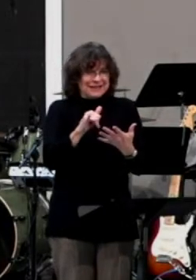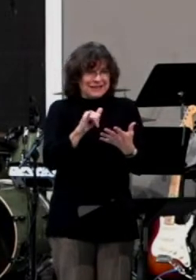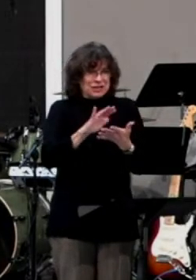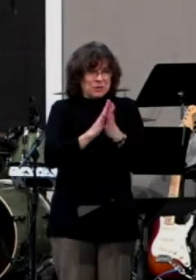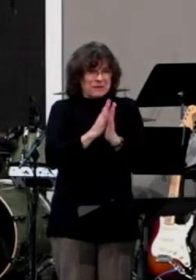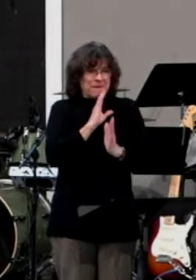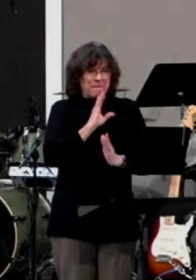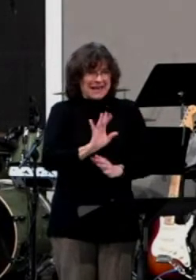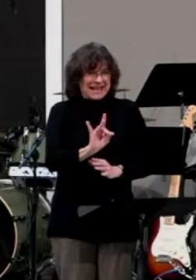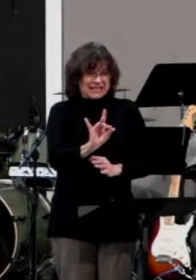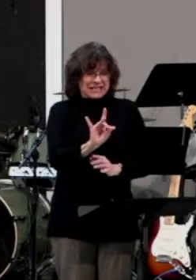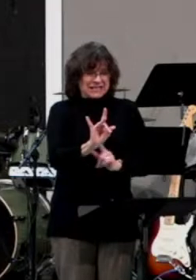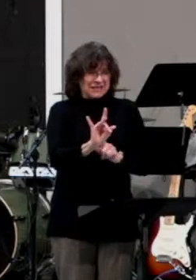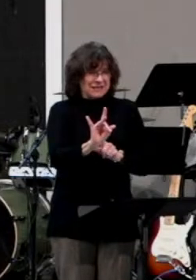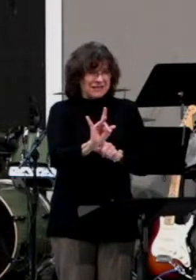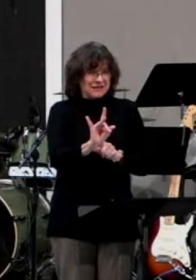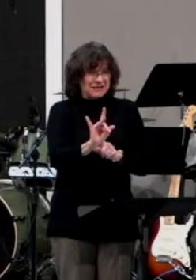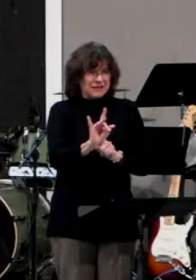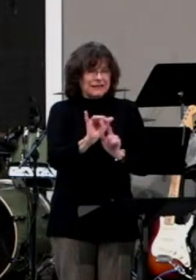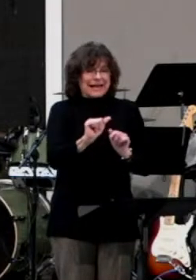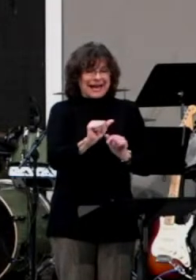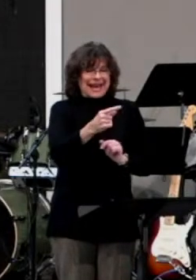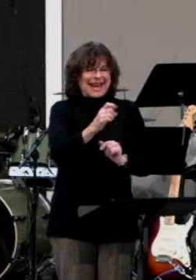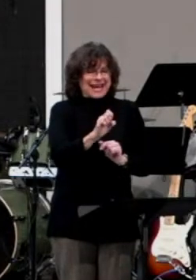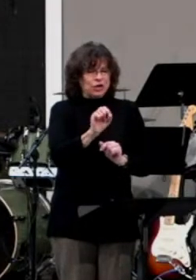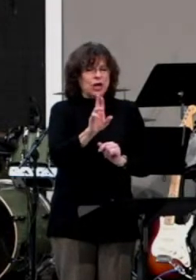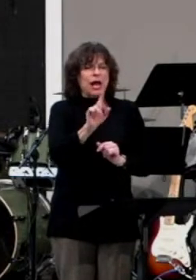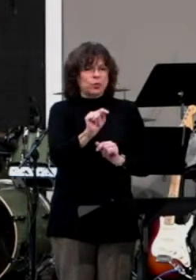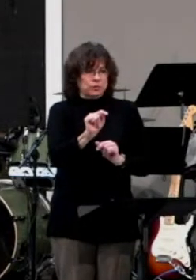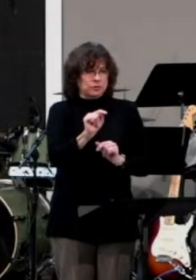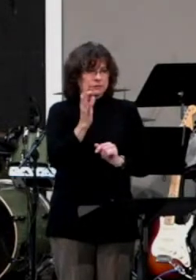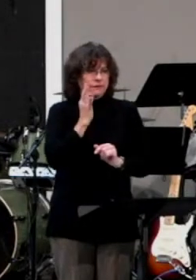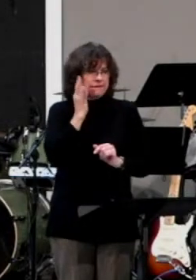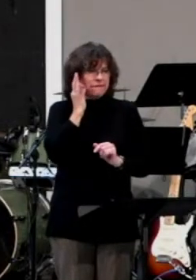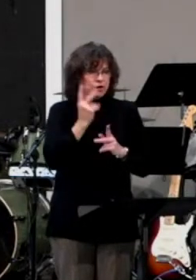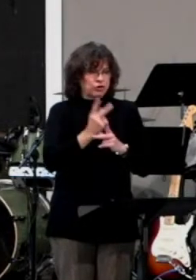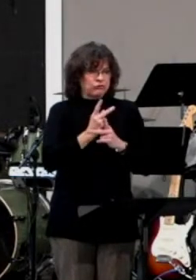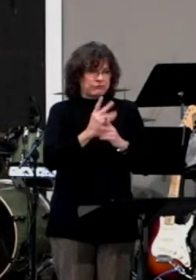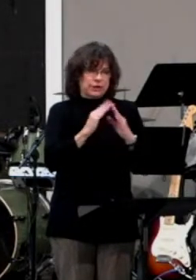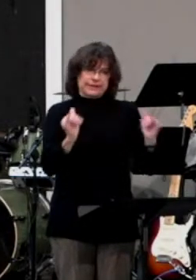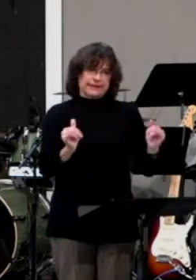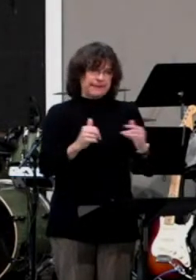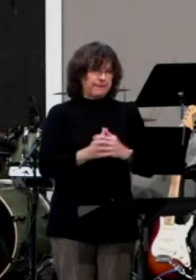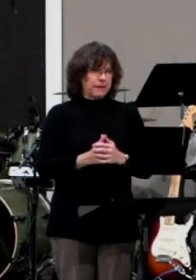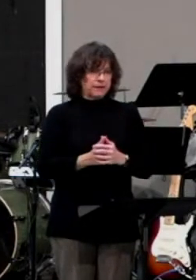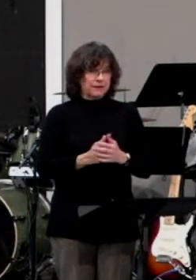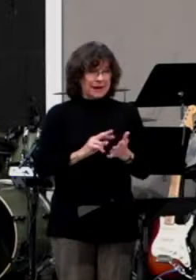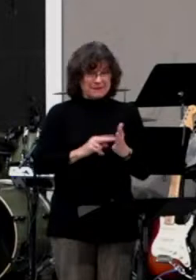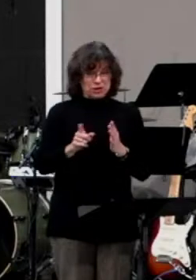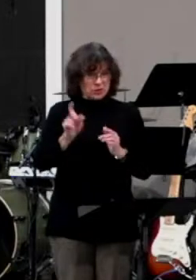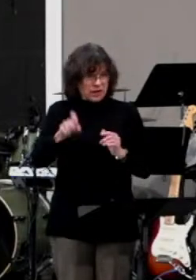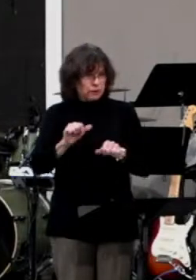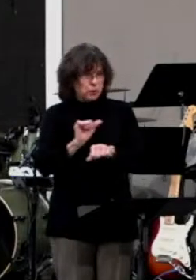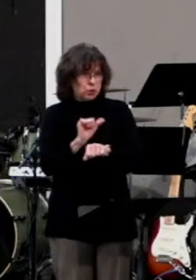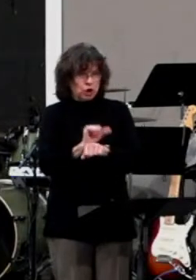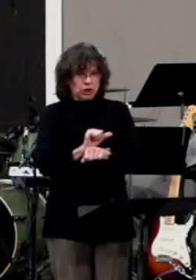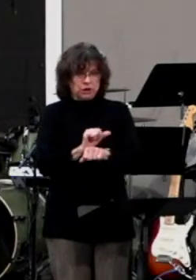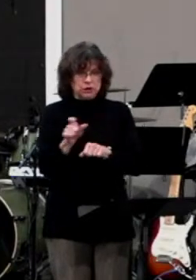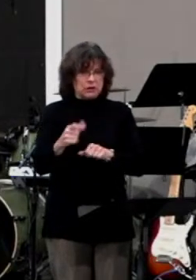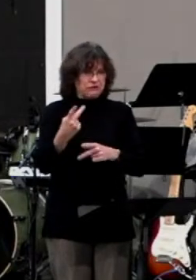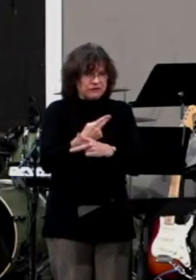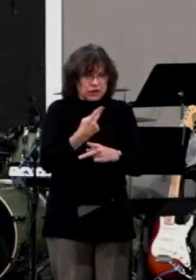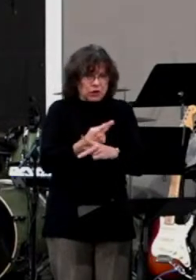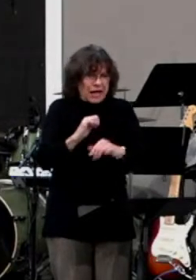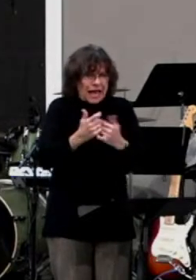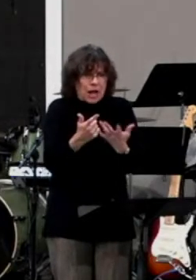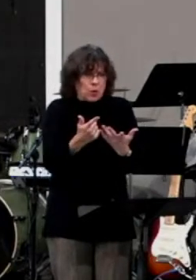turned 18 and she would age out of the foster care system. She would have to work, put herself through